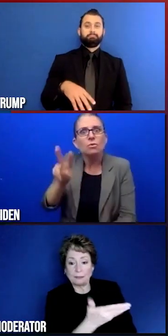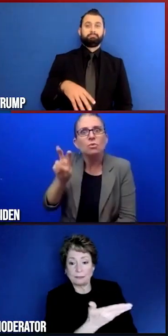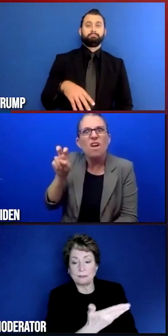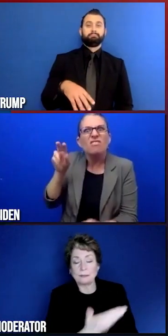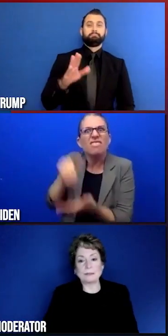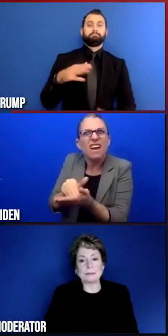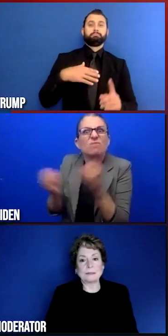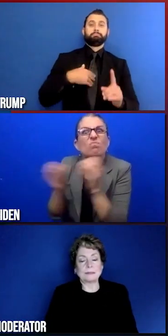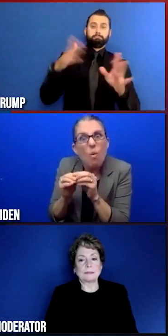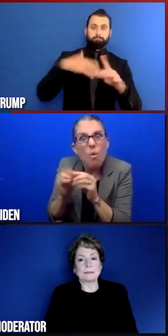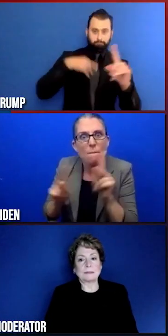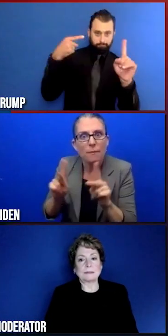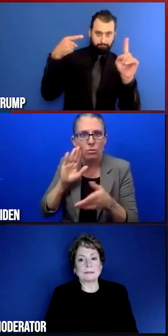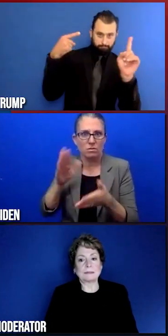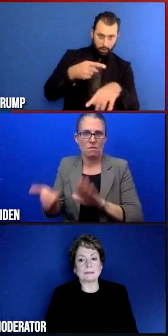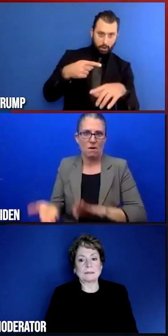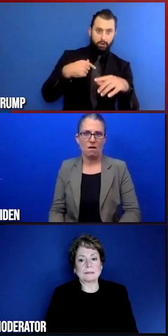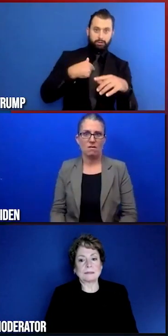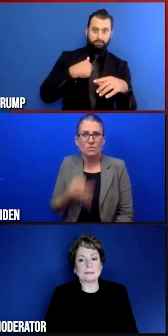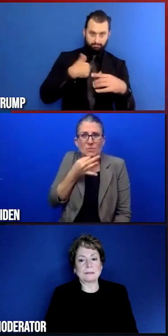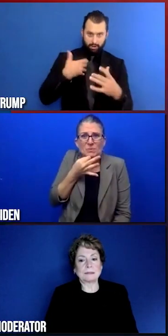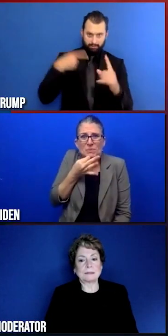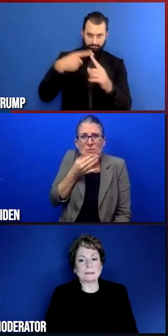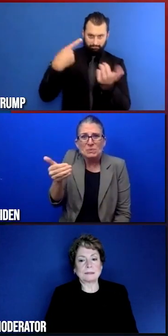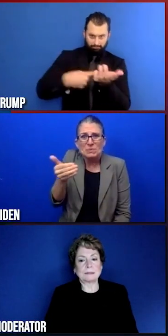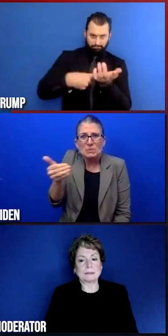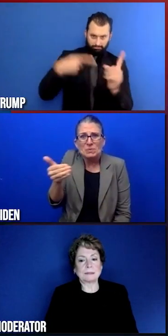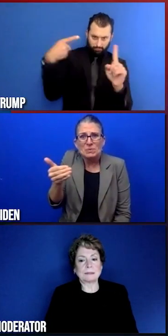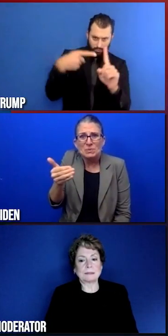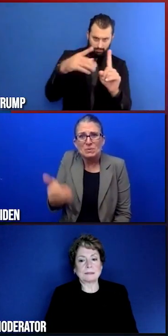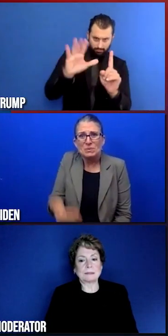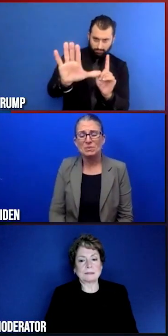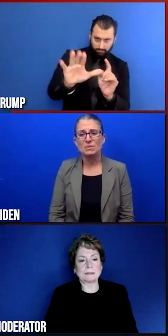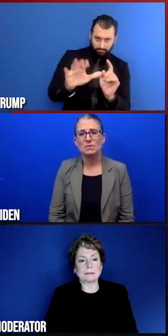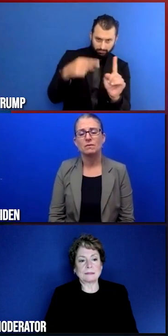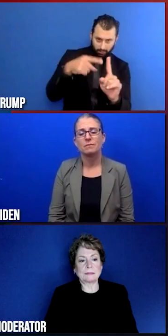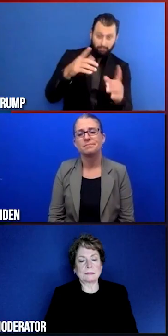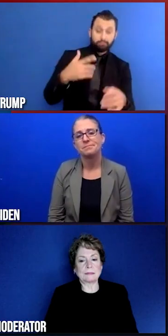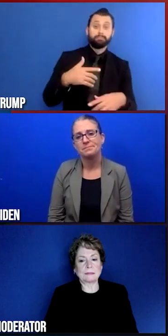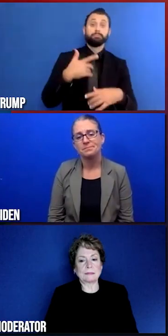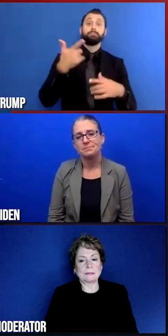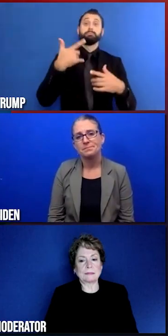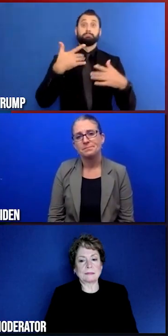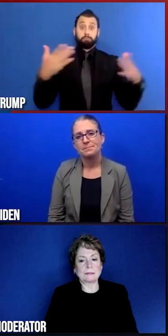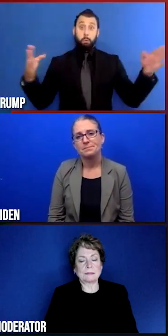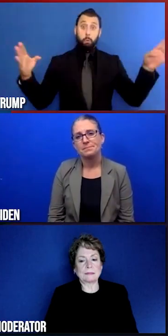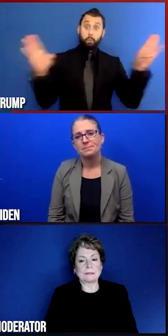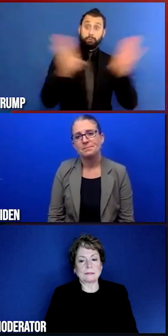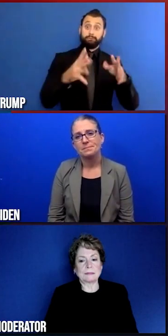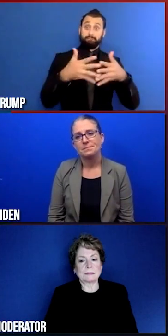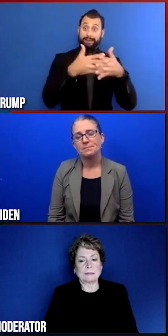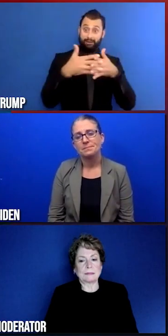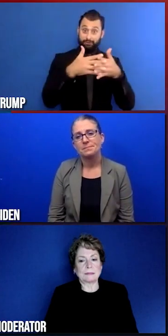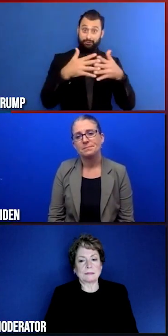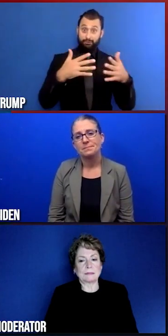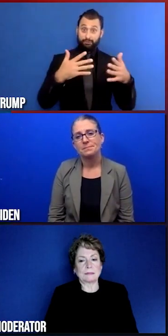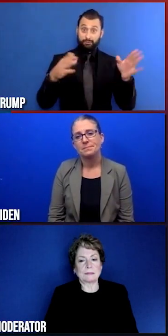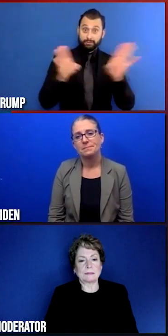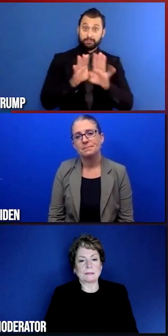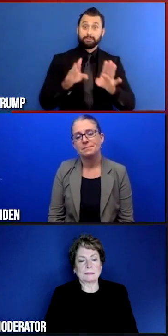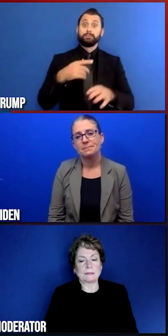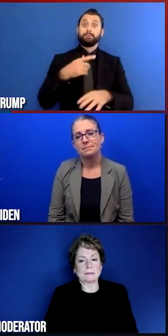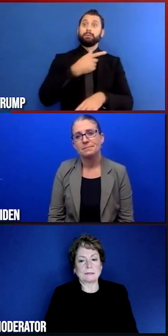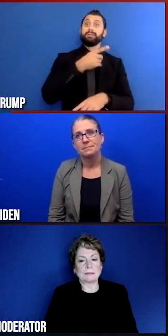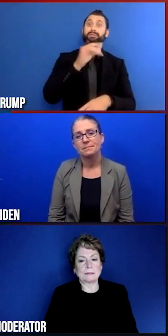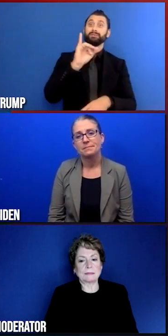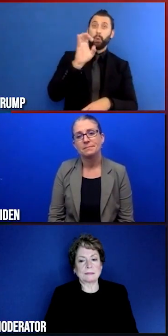just to finish this, when I closed, he said I shouldn't have closed. And that went on for months. Nancy